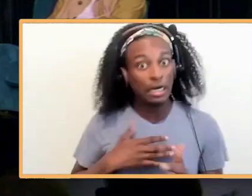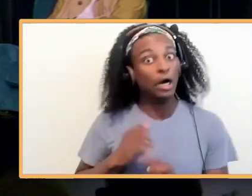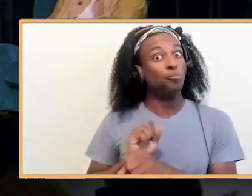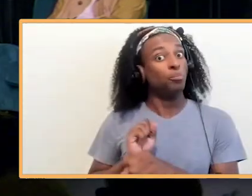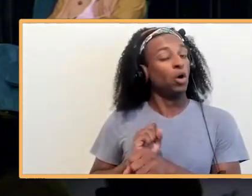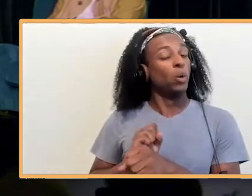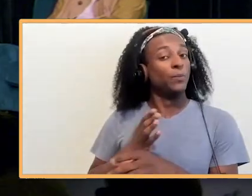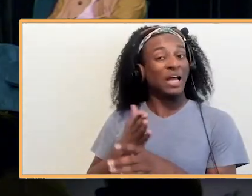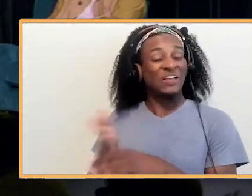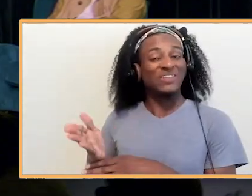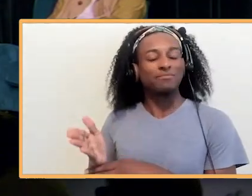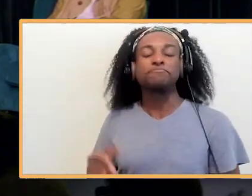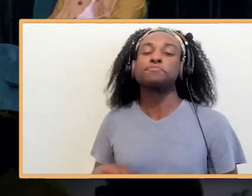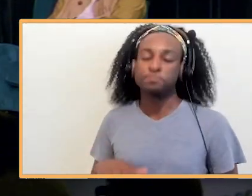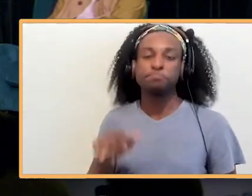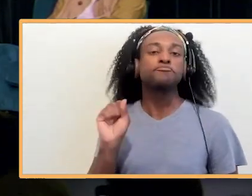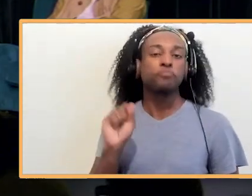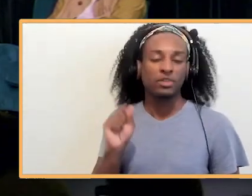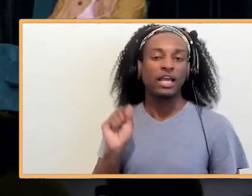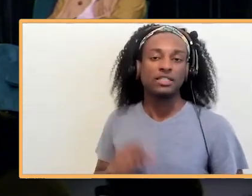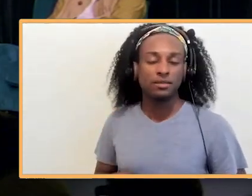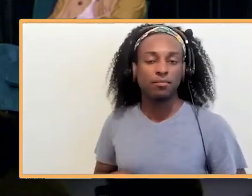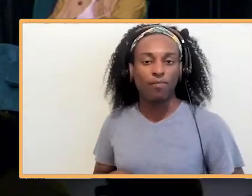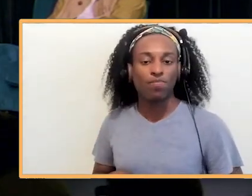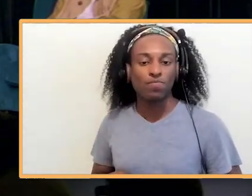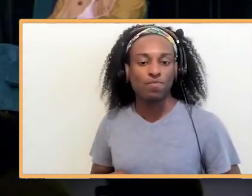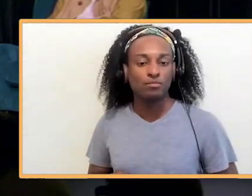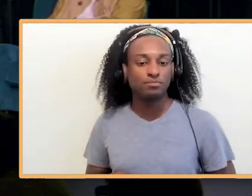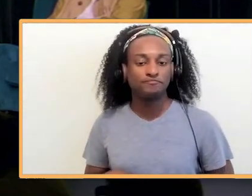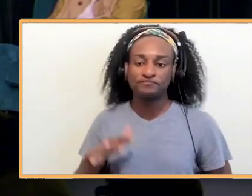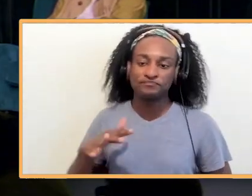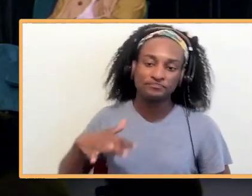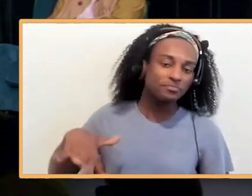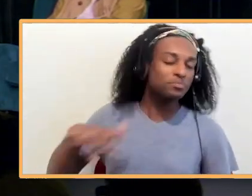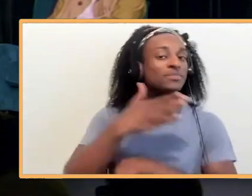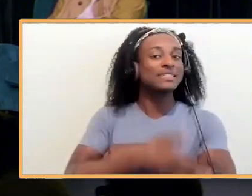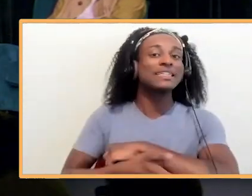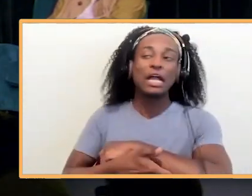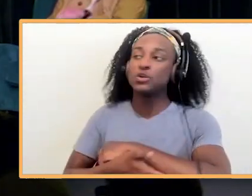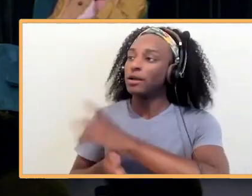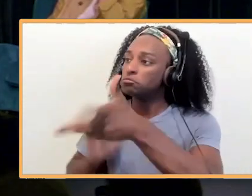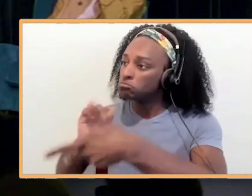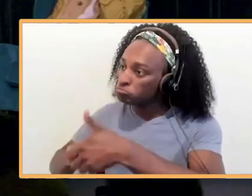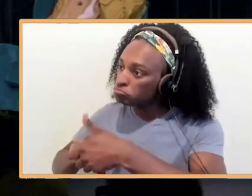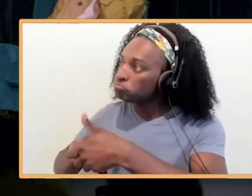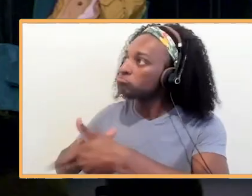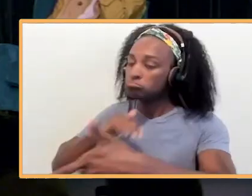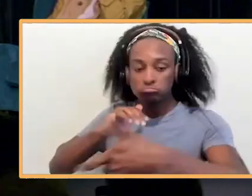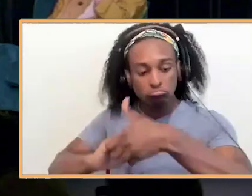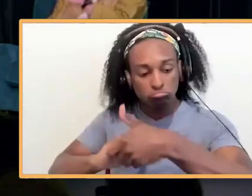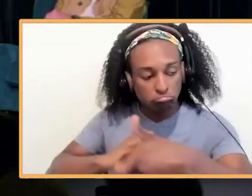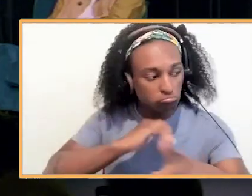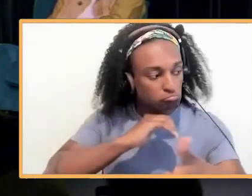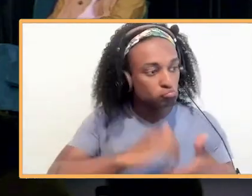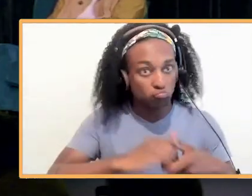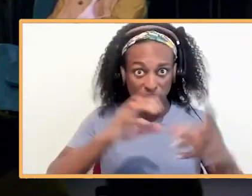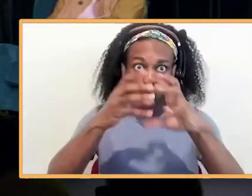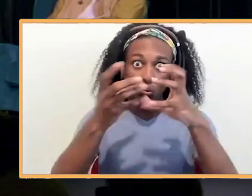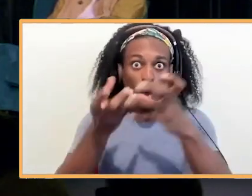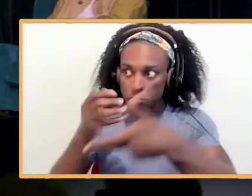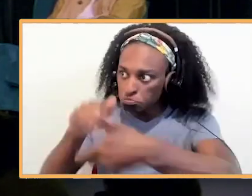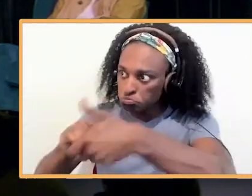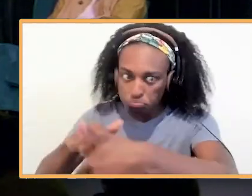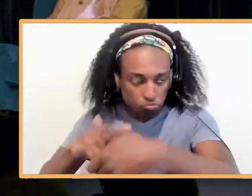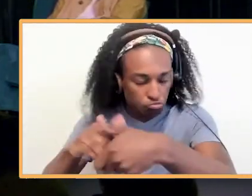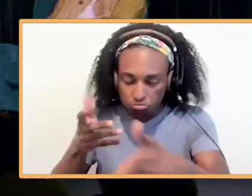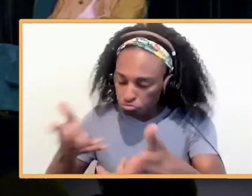say working with people all across this country, all across the world, I find that if we're breaking